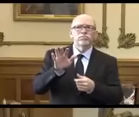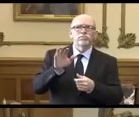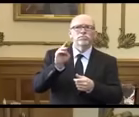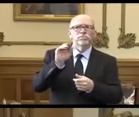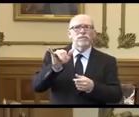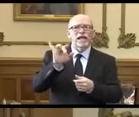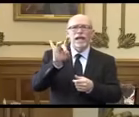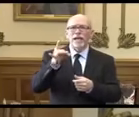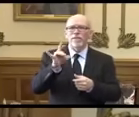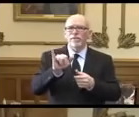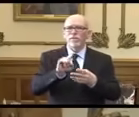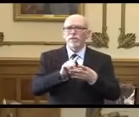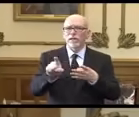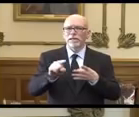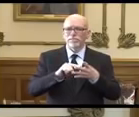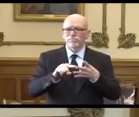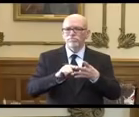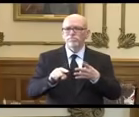week of May 8th.